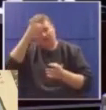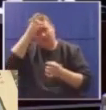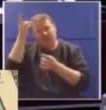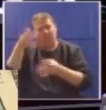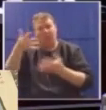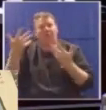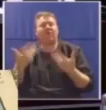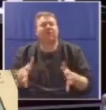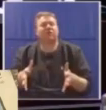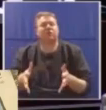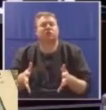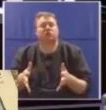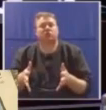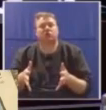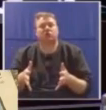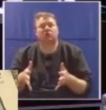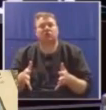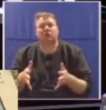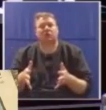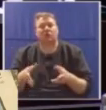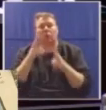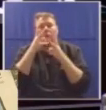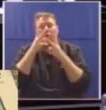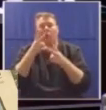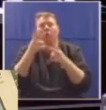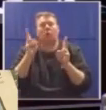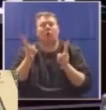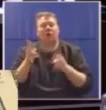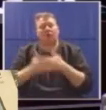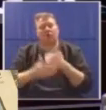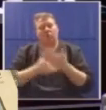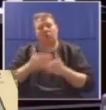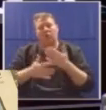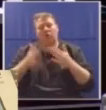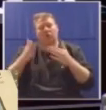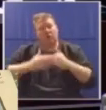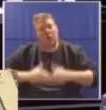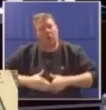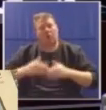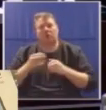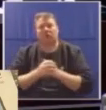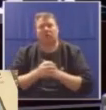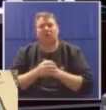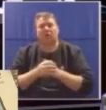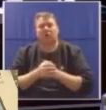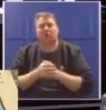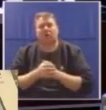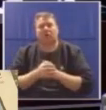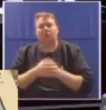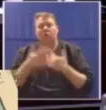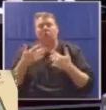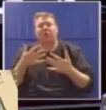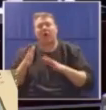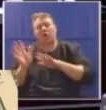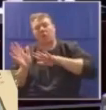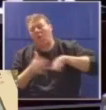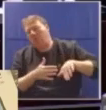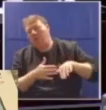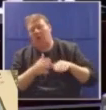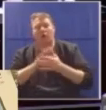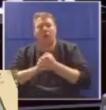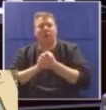leading us to saying, let us relook at the whole process of decommission without abandoning our commitment